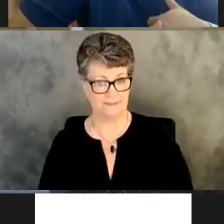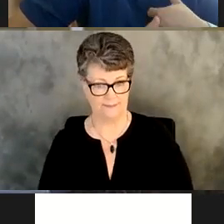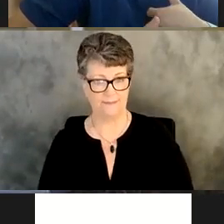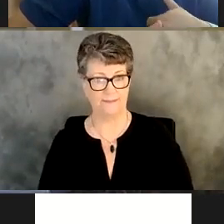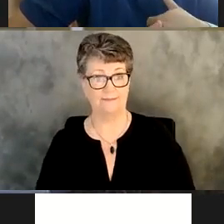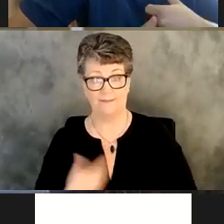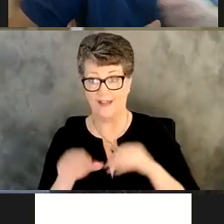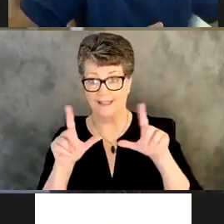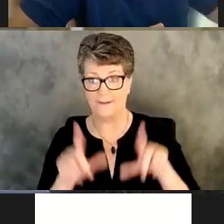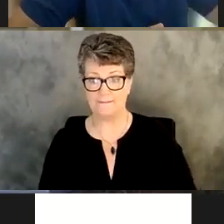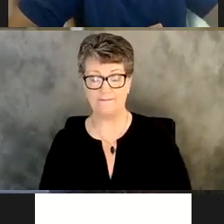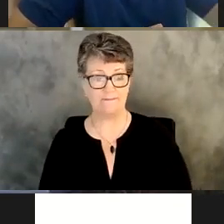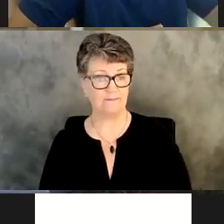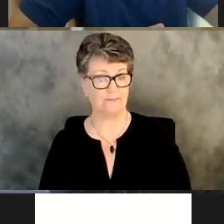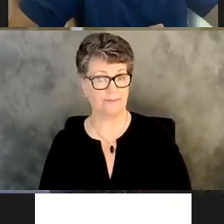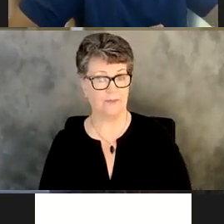Next slide.